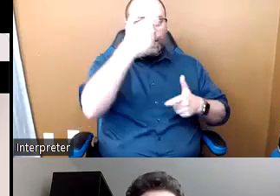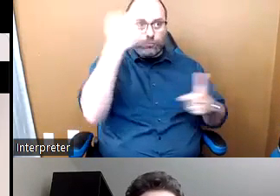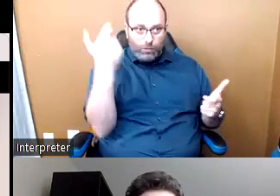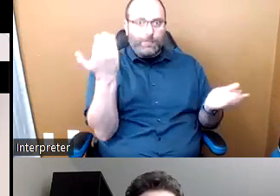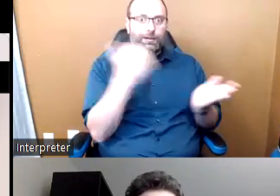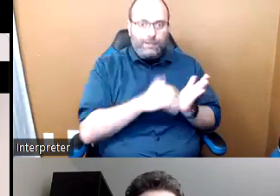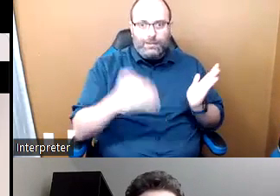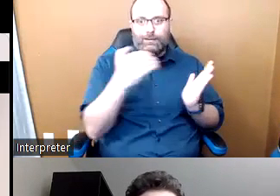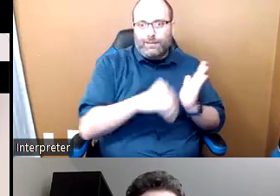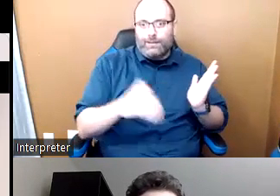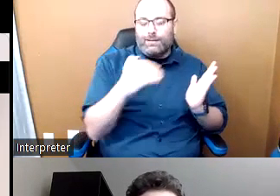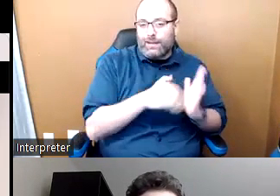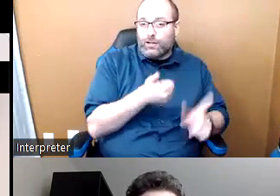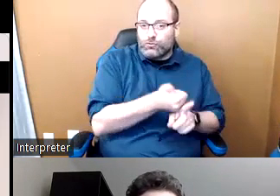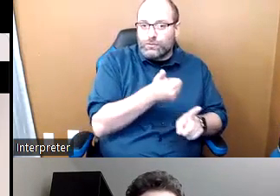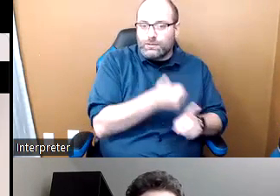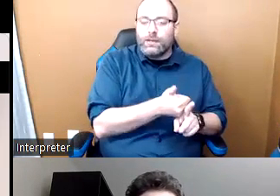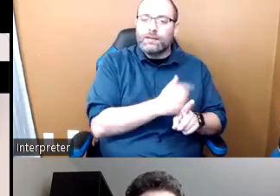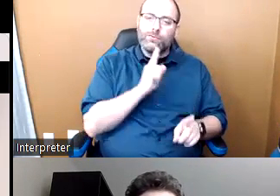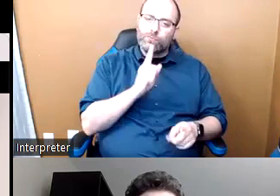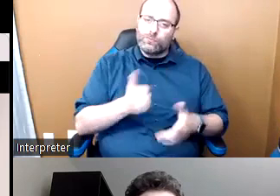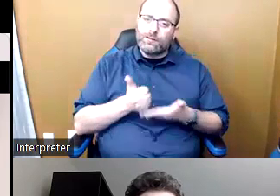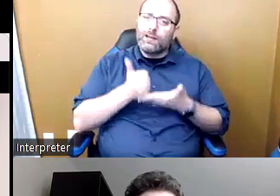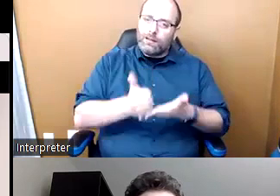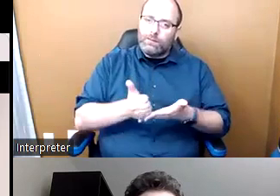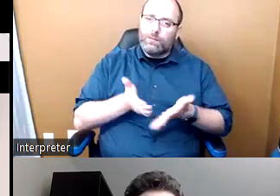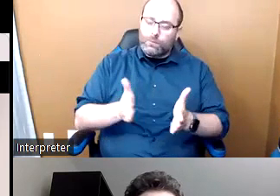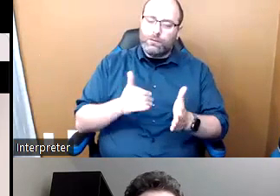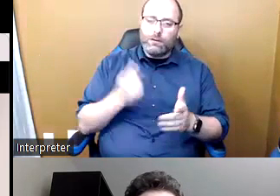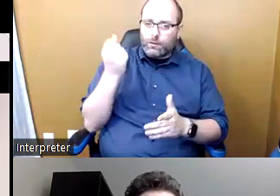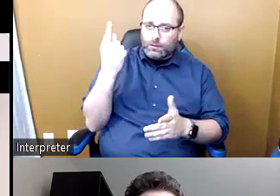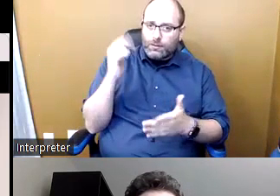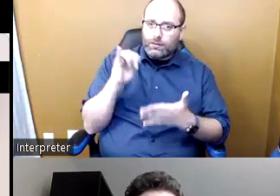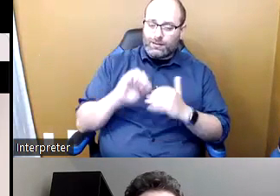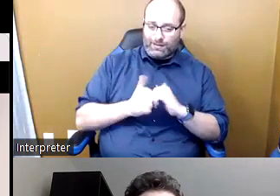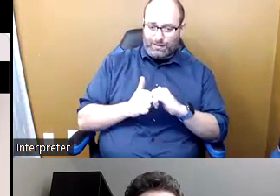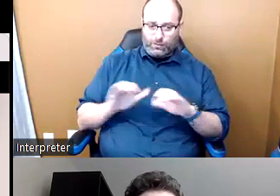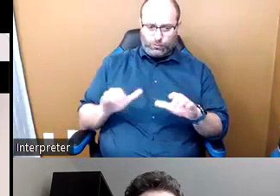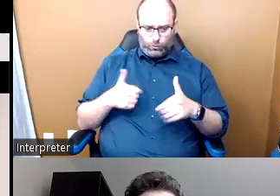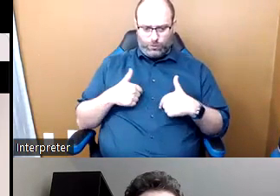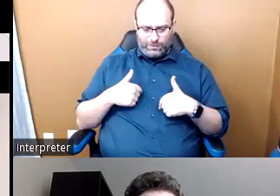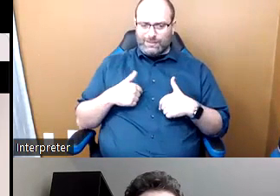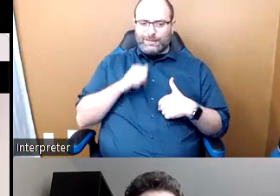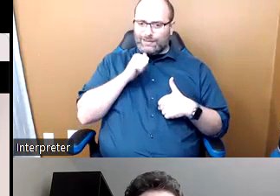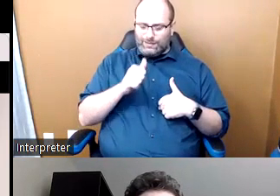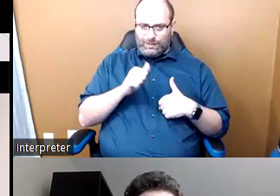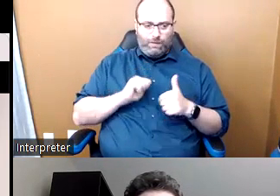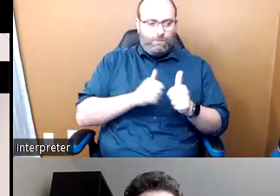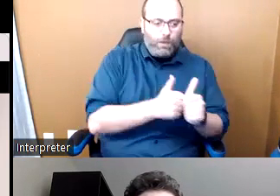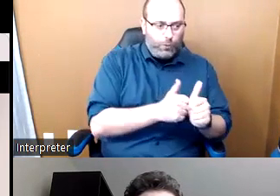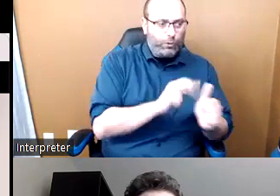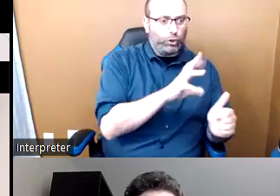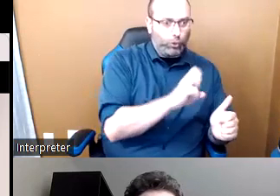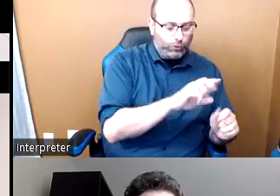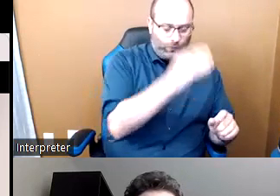that. So that was a helpful way for me to understand like that what I was doing wasn't really keeping up with the news or informing myself,